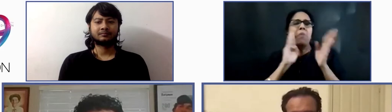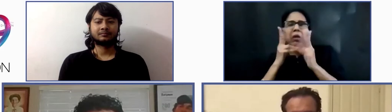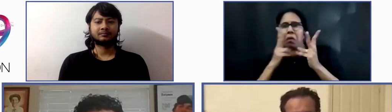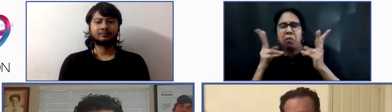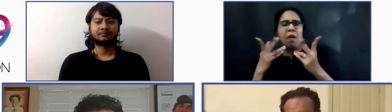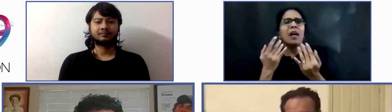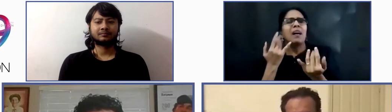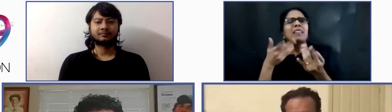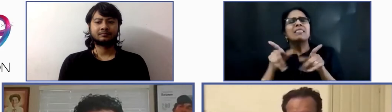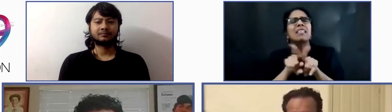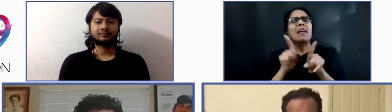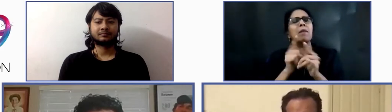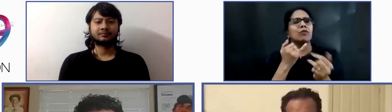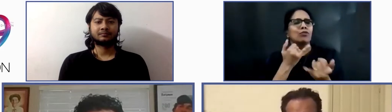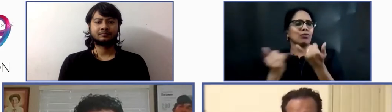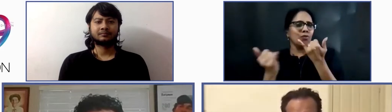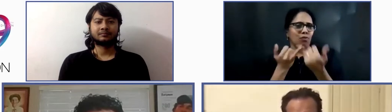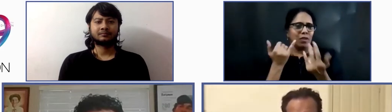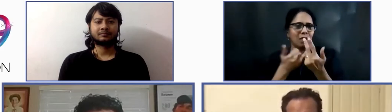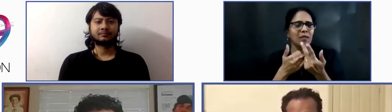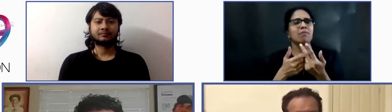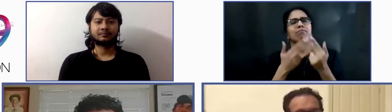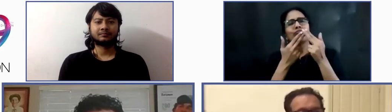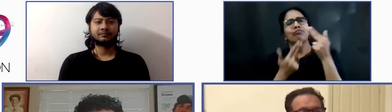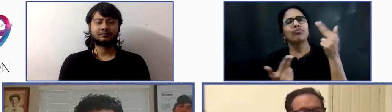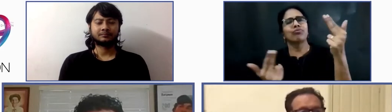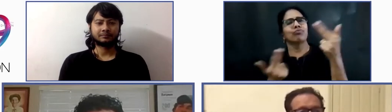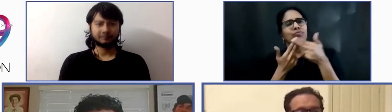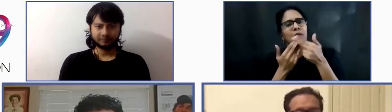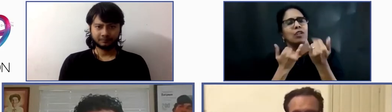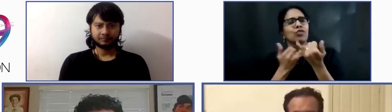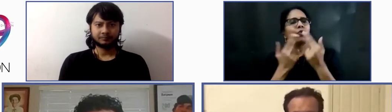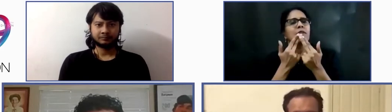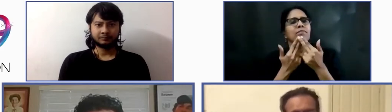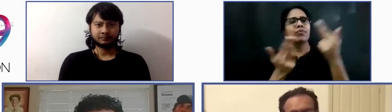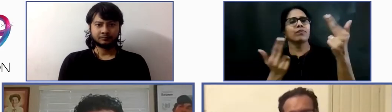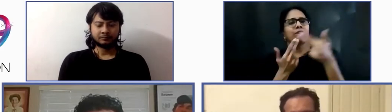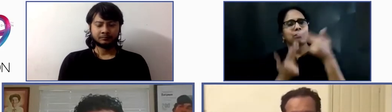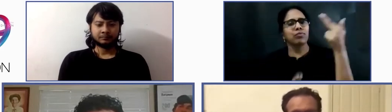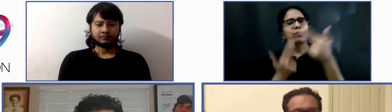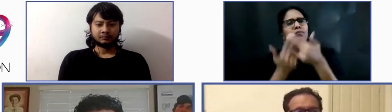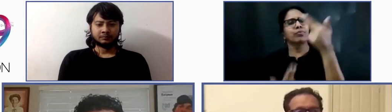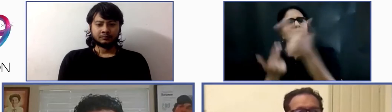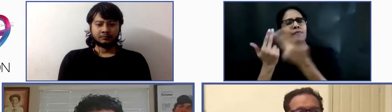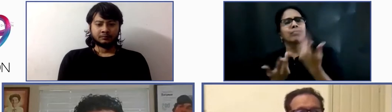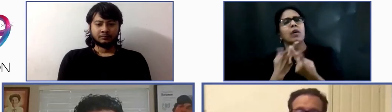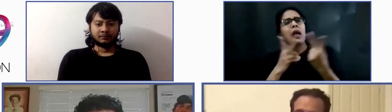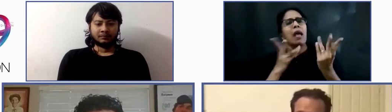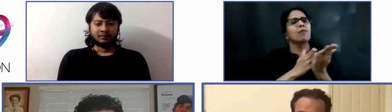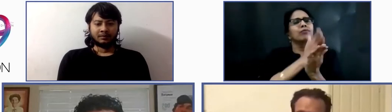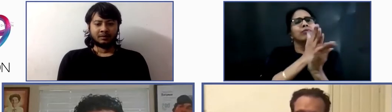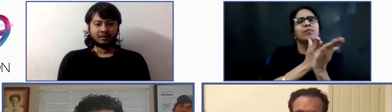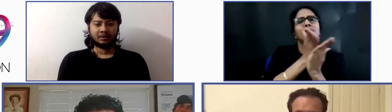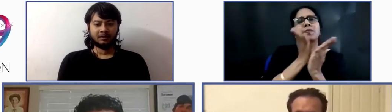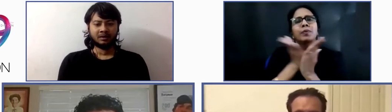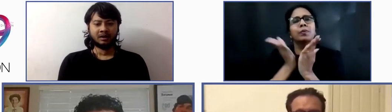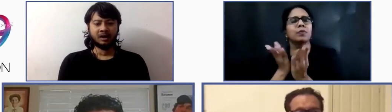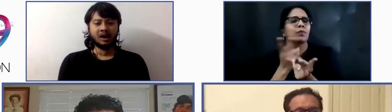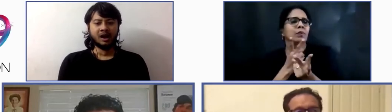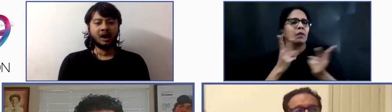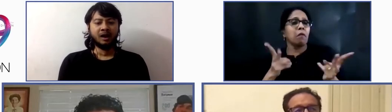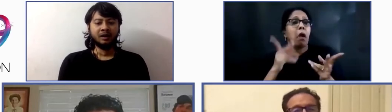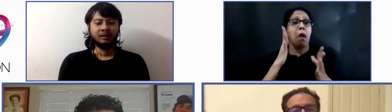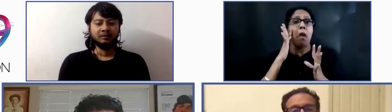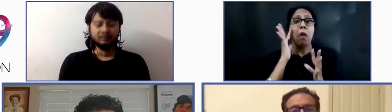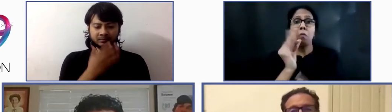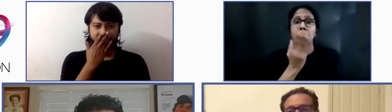storytelling enterprise. Everything is a story. Everything is a story. So how you tell your story, in what forms you tell your story is really important. How